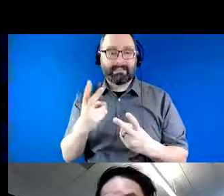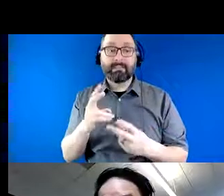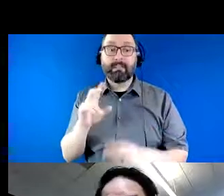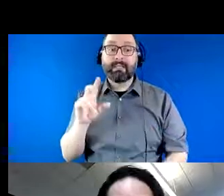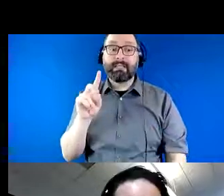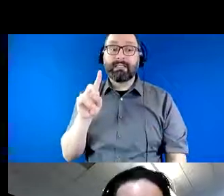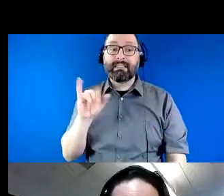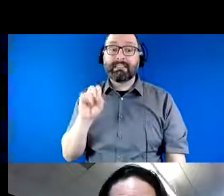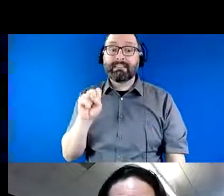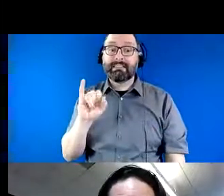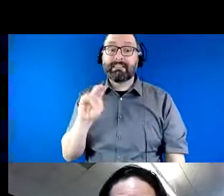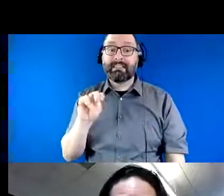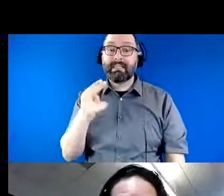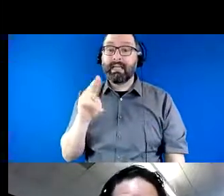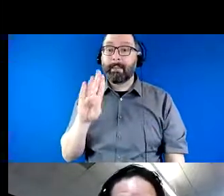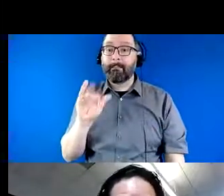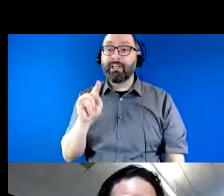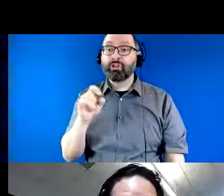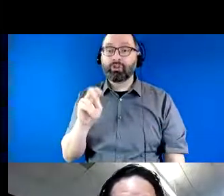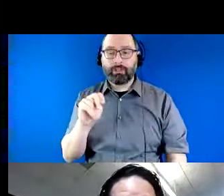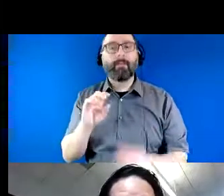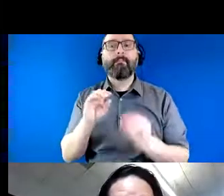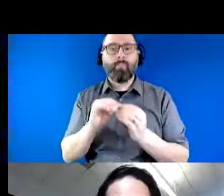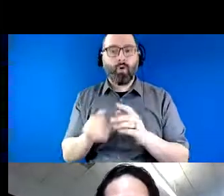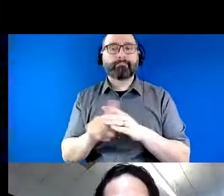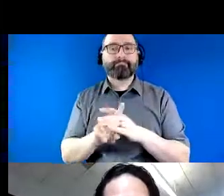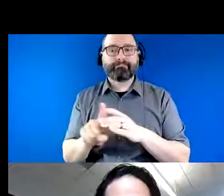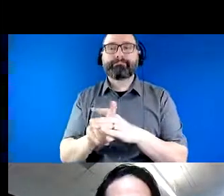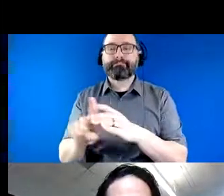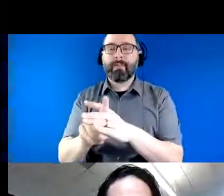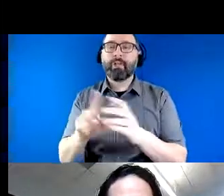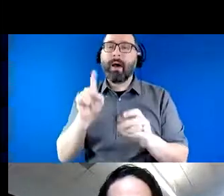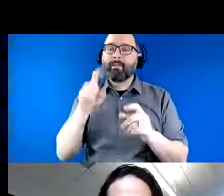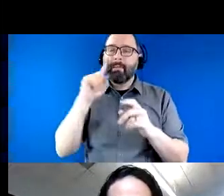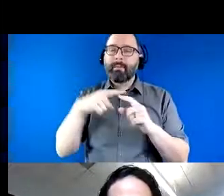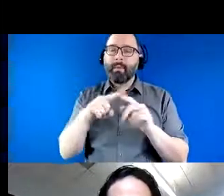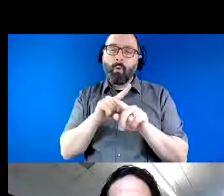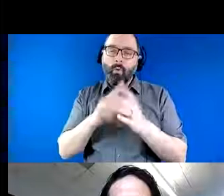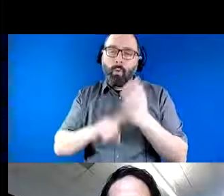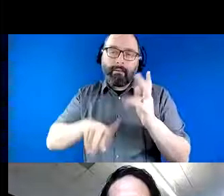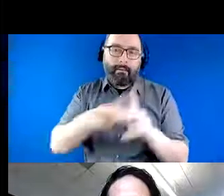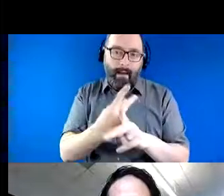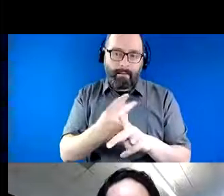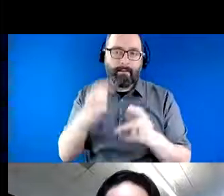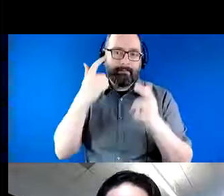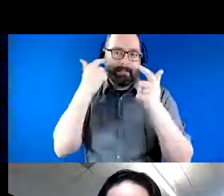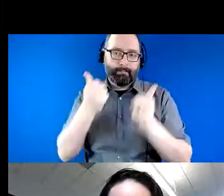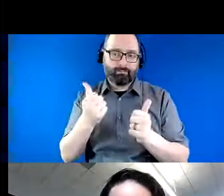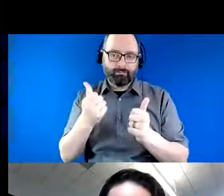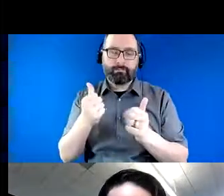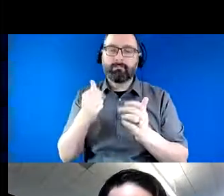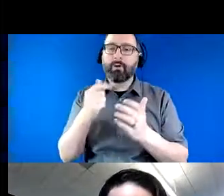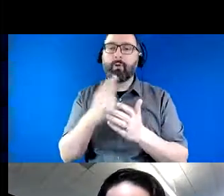more prevalent. So it's important to think about what type of dementia we're talking about, what is the